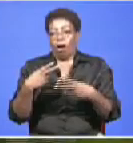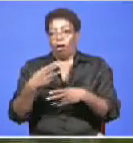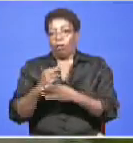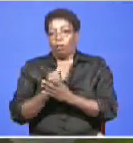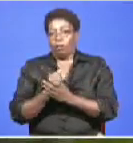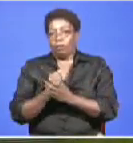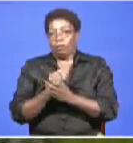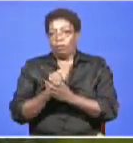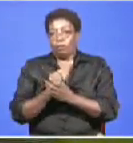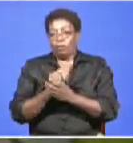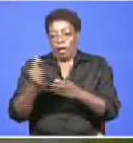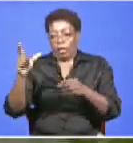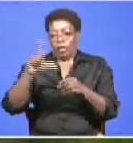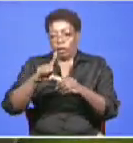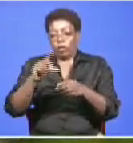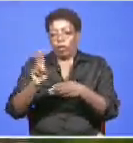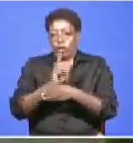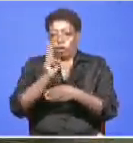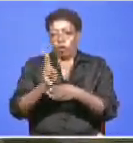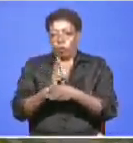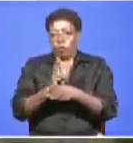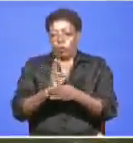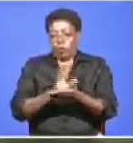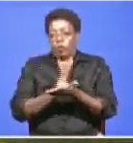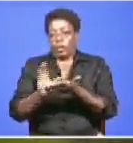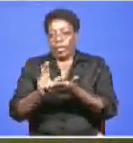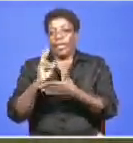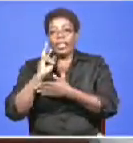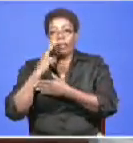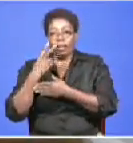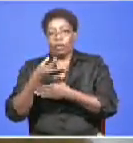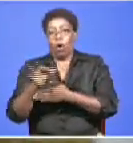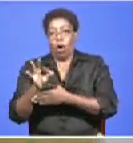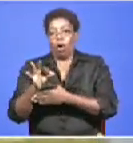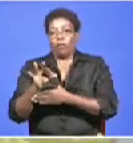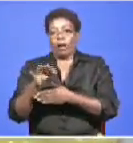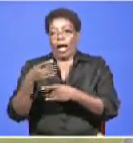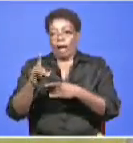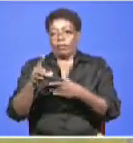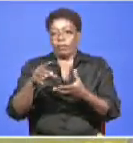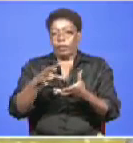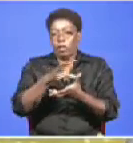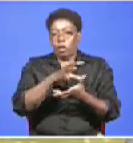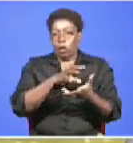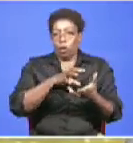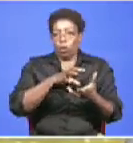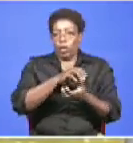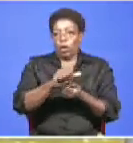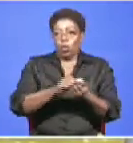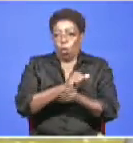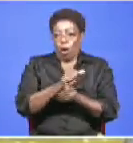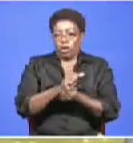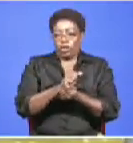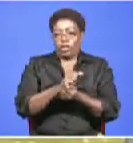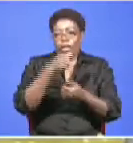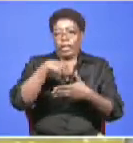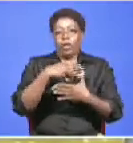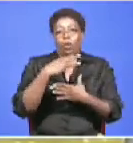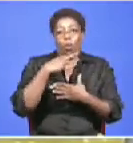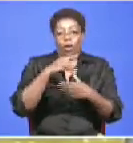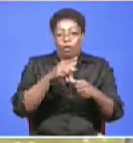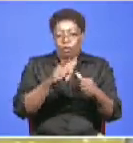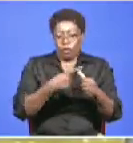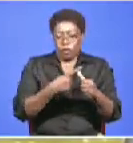solution that will be used to rinse the fruit and vegetables off after they would have been washed in a plain water solution. And